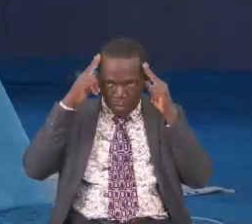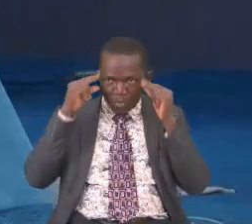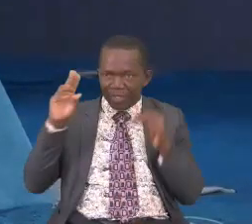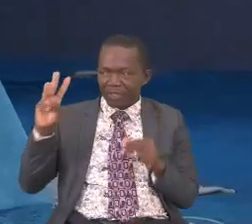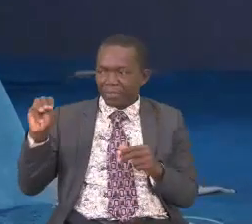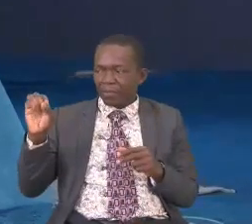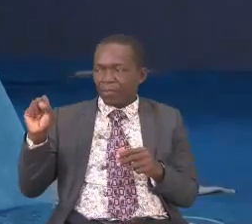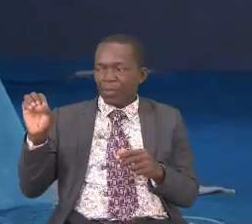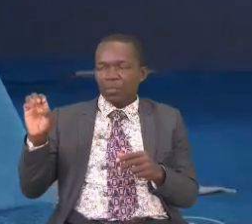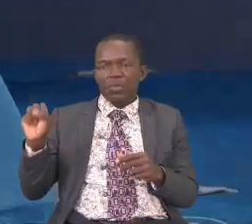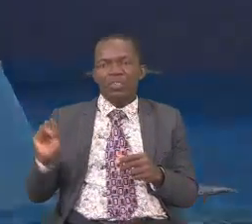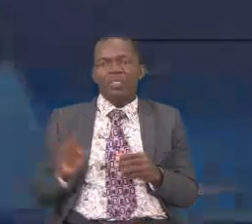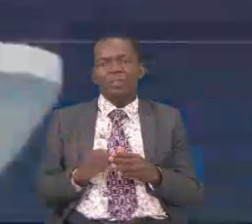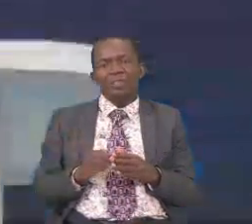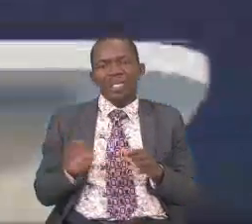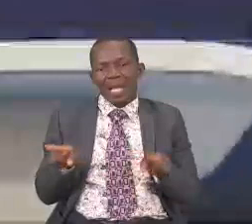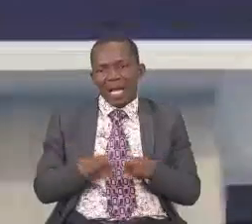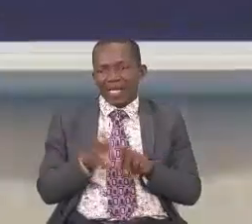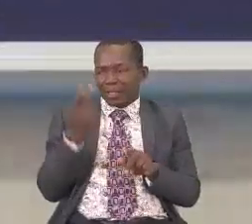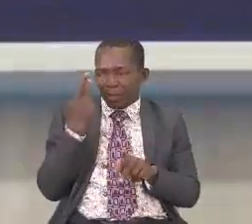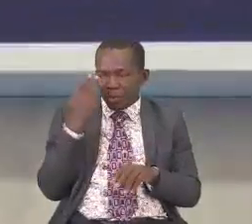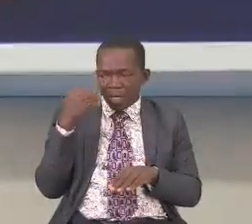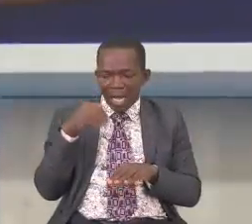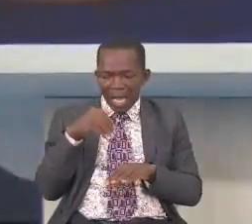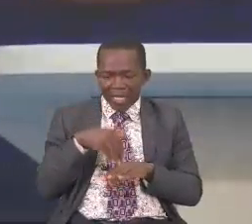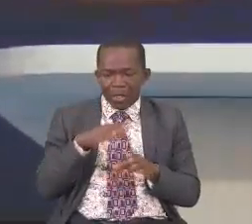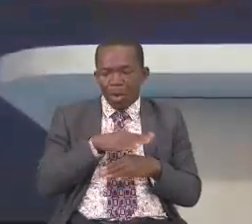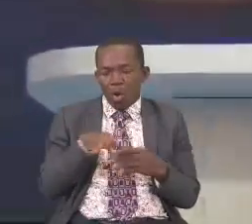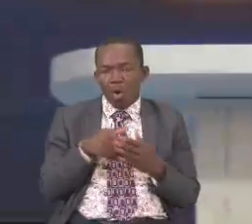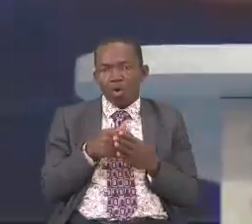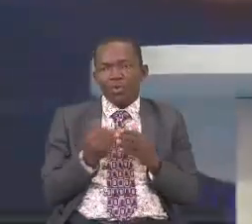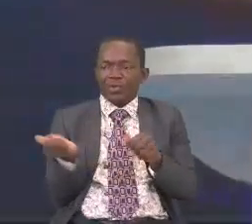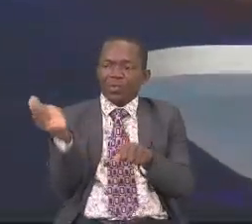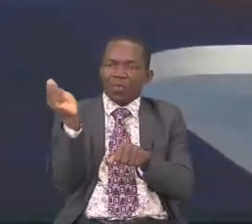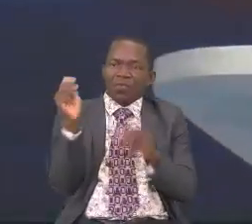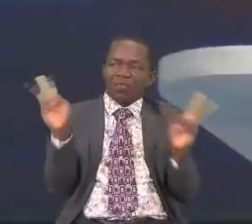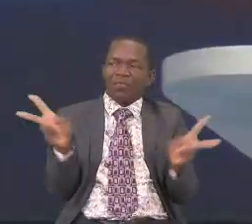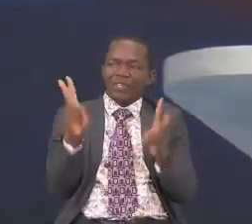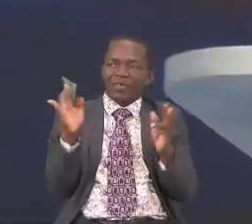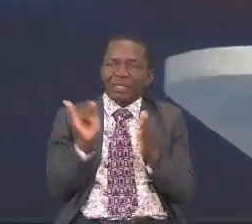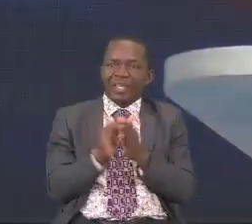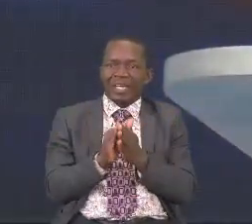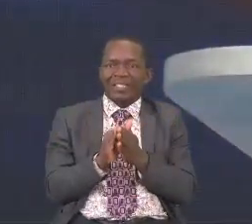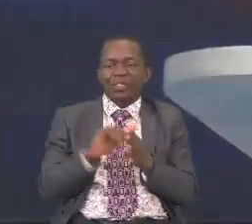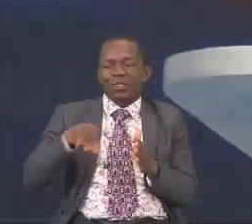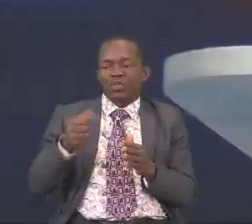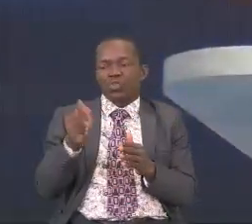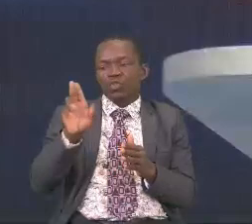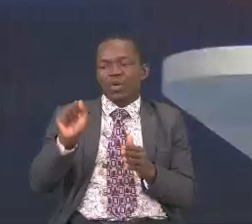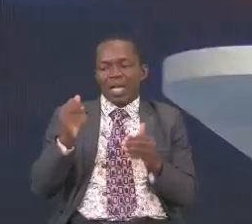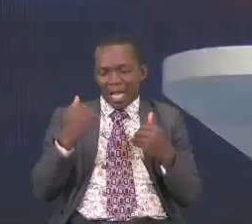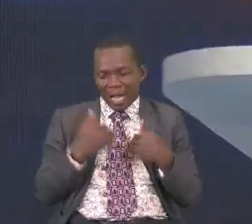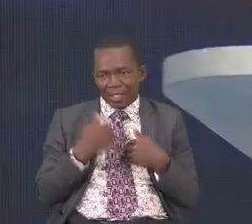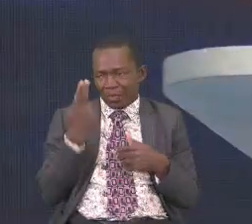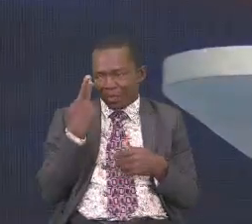you look at you know all the conquest the urge in the launch of Canaan you will see the